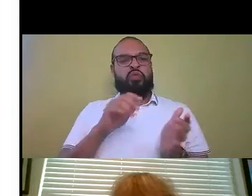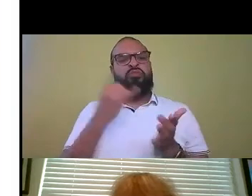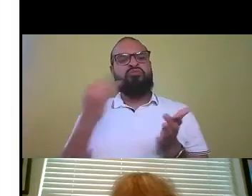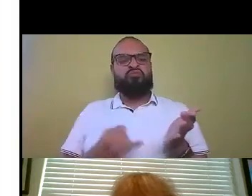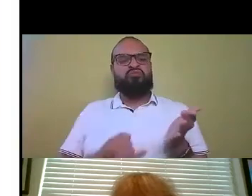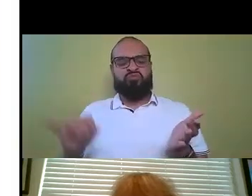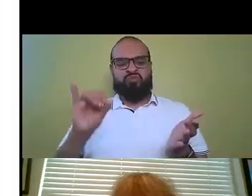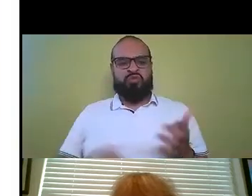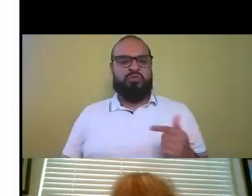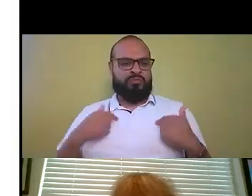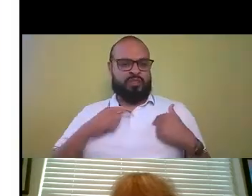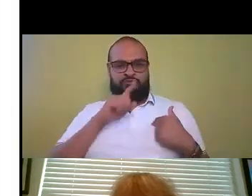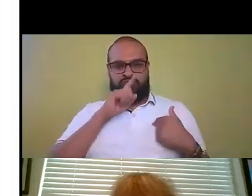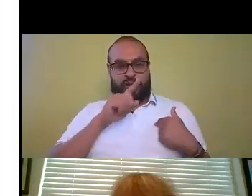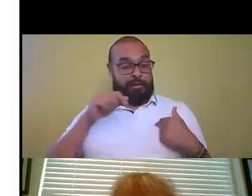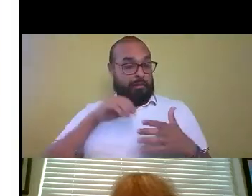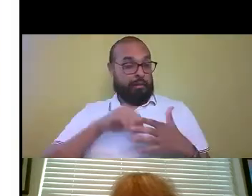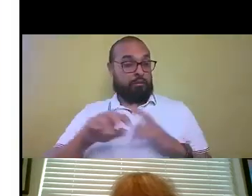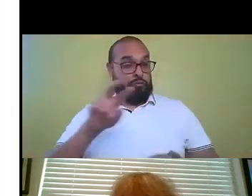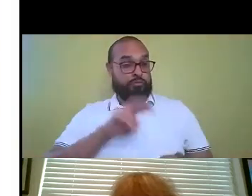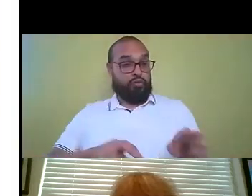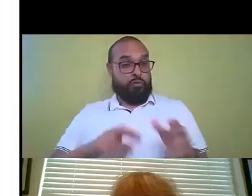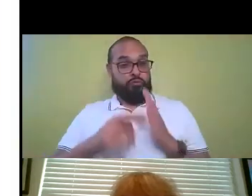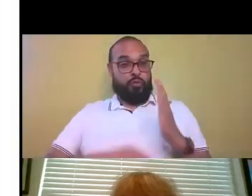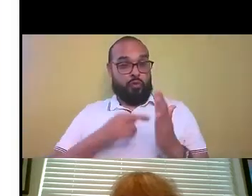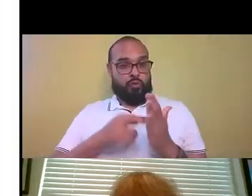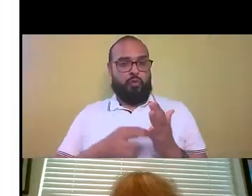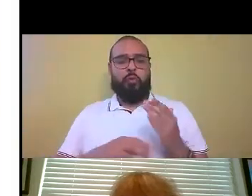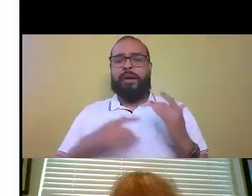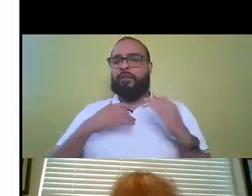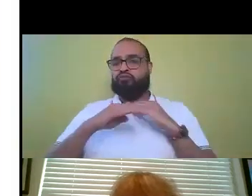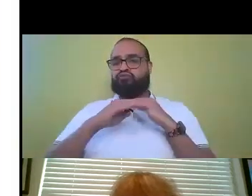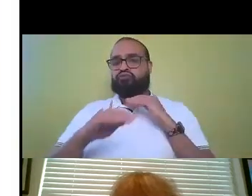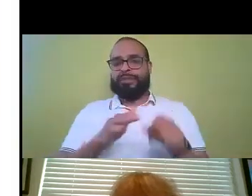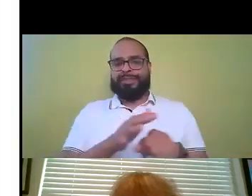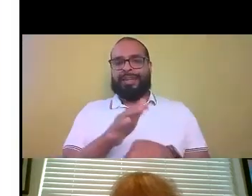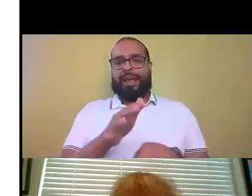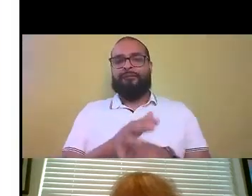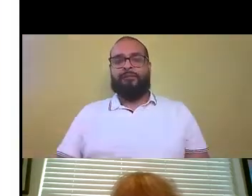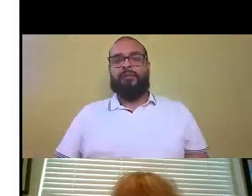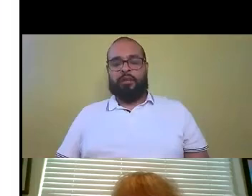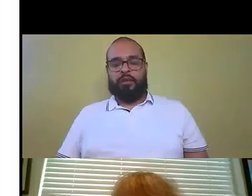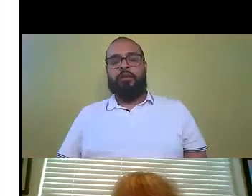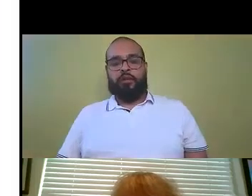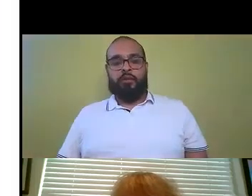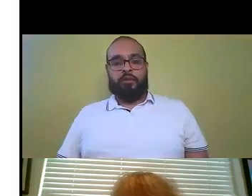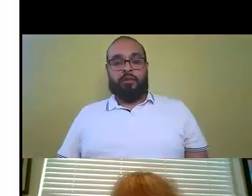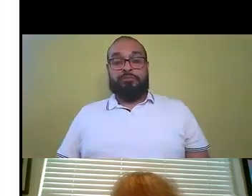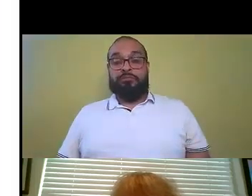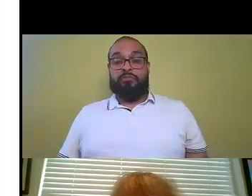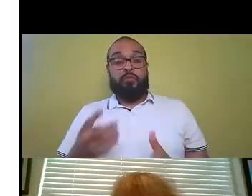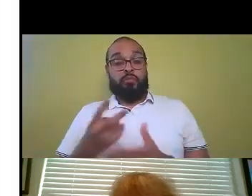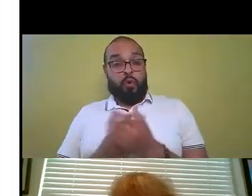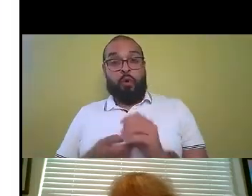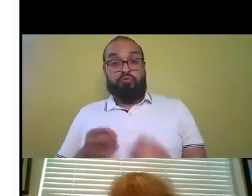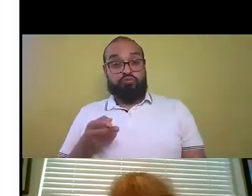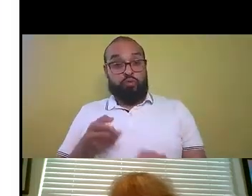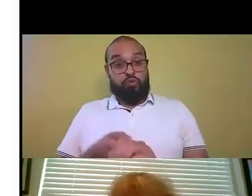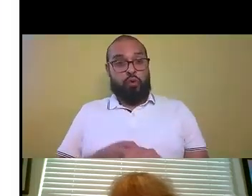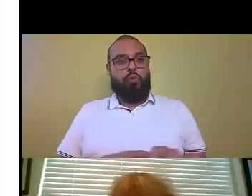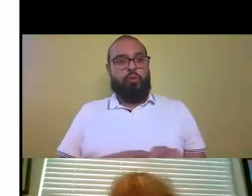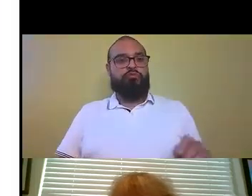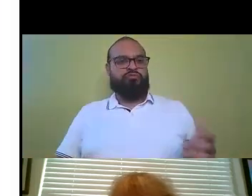the observer role who's following. And I'm regulated enough that I can participate as an observer,